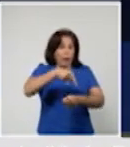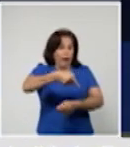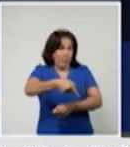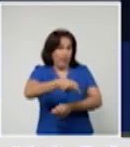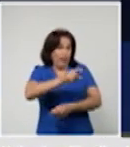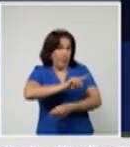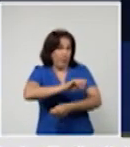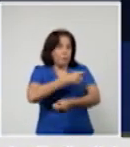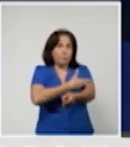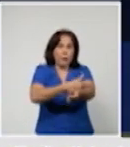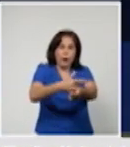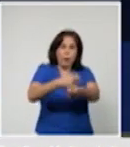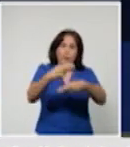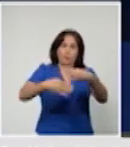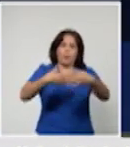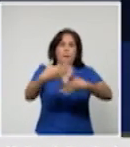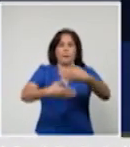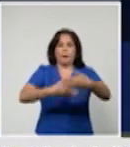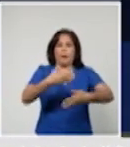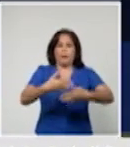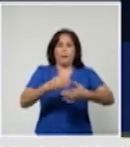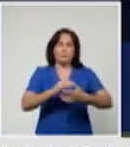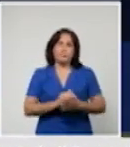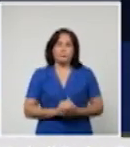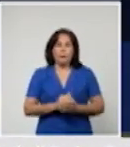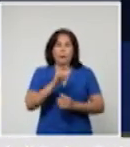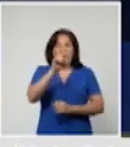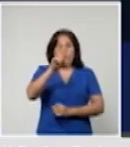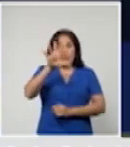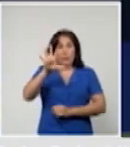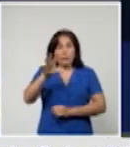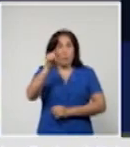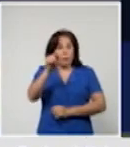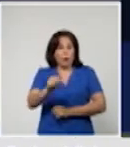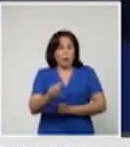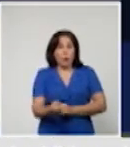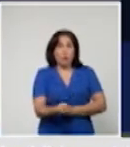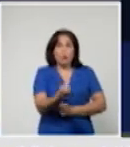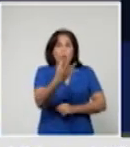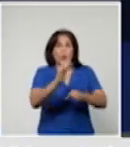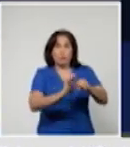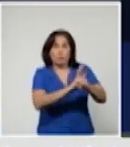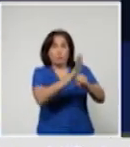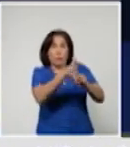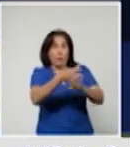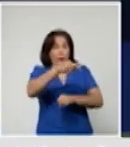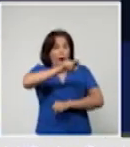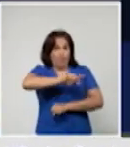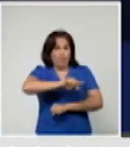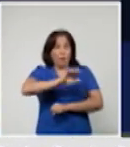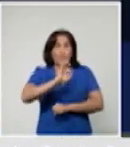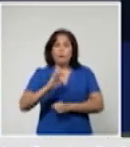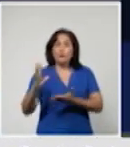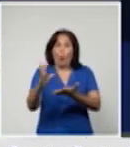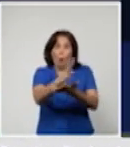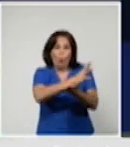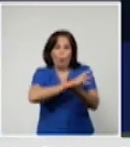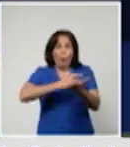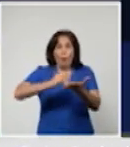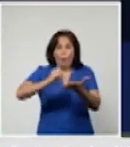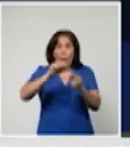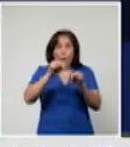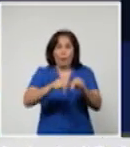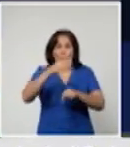from Holguín, and so on and so forth from all of the country's provinces. The 25 positive cases